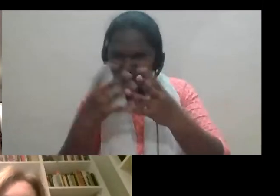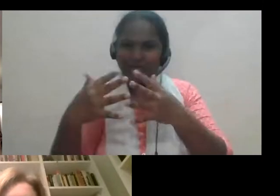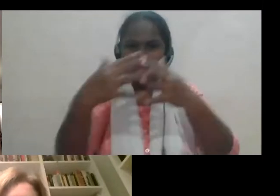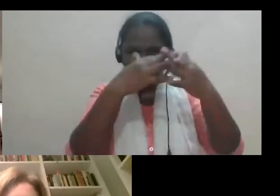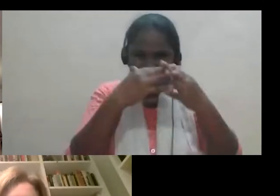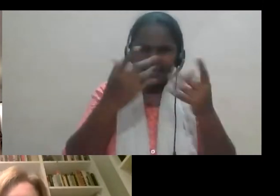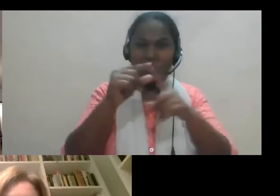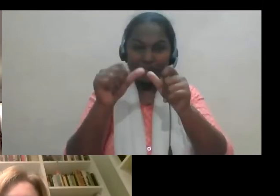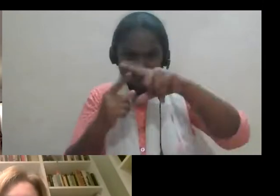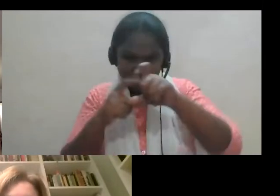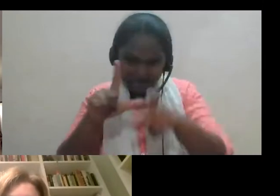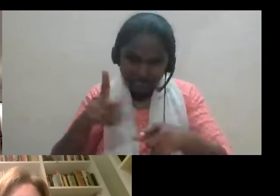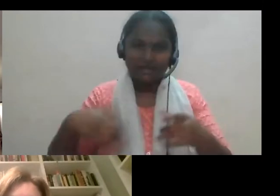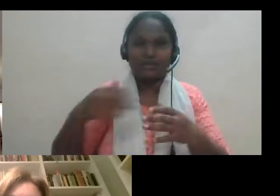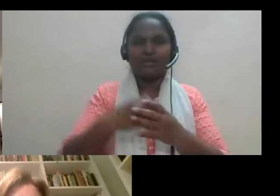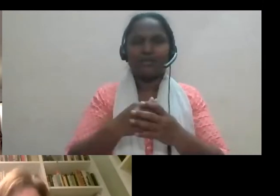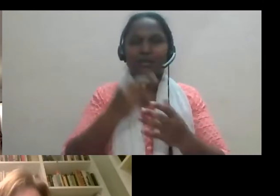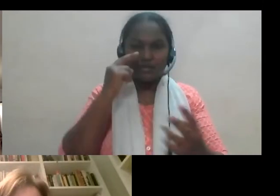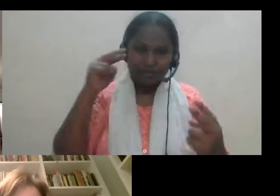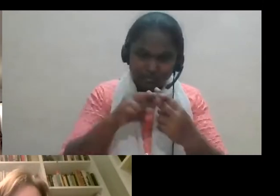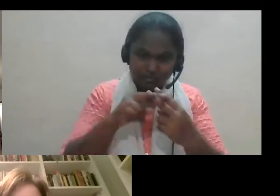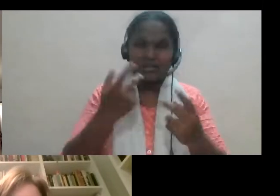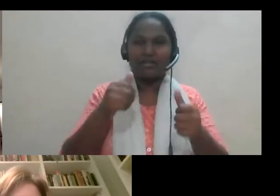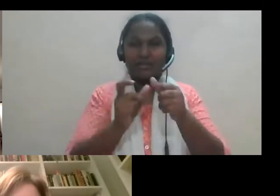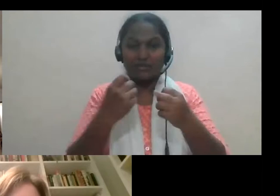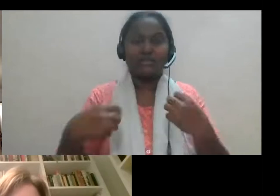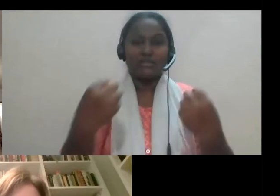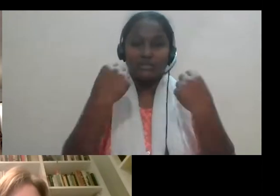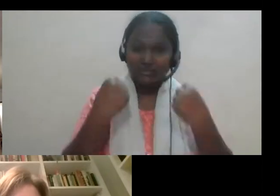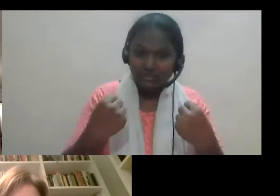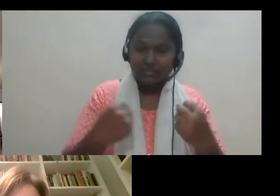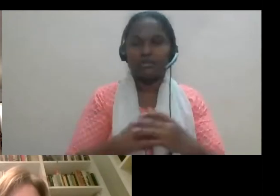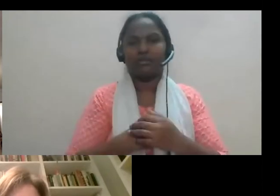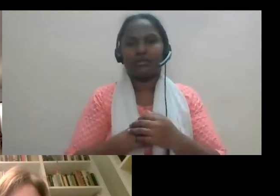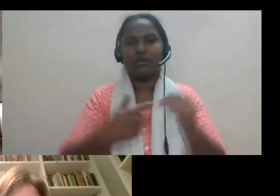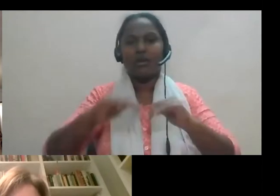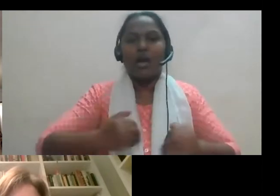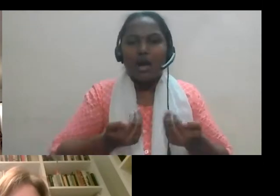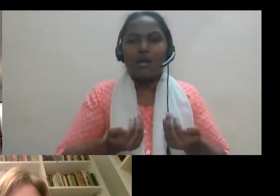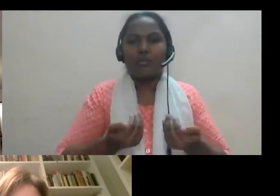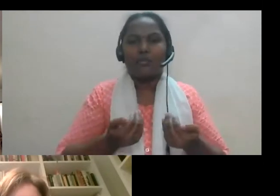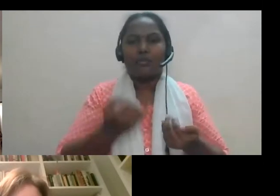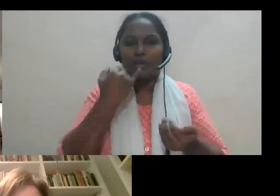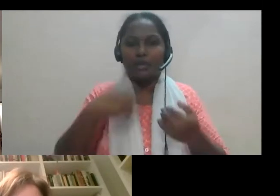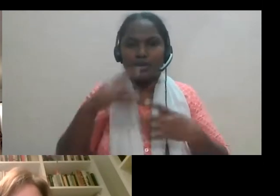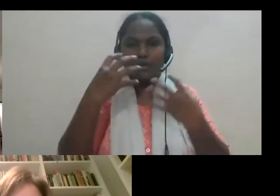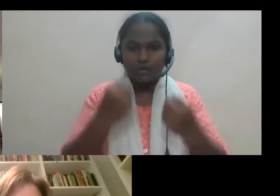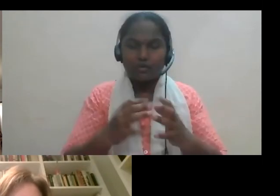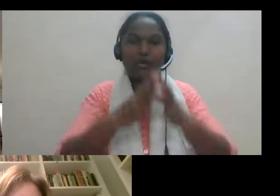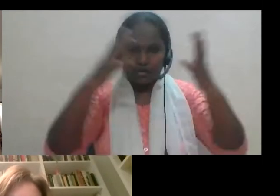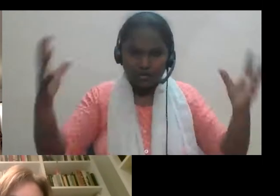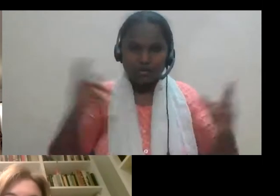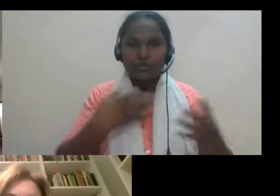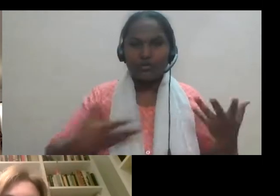canon, and looking at our strengths and looking at how is it that, you know, we have a lot to offer